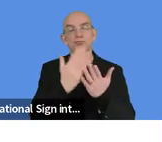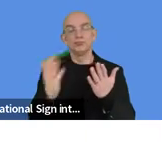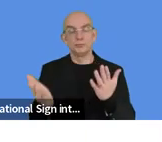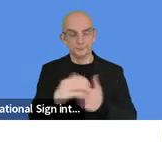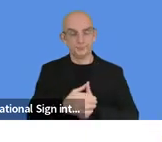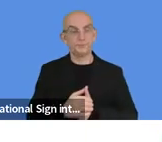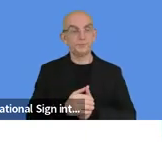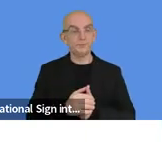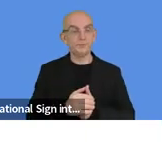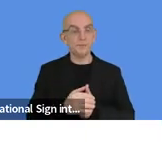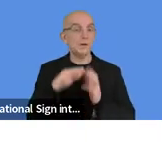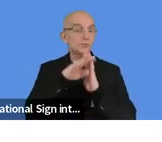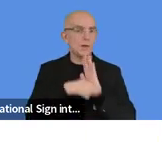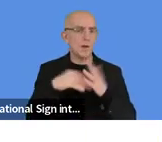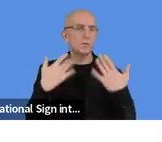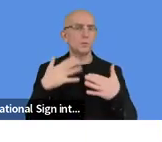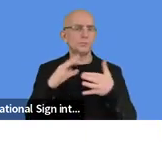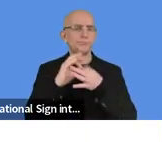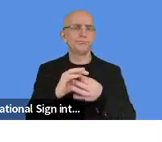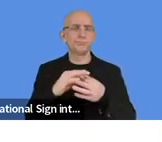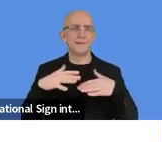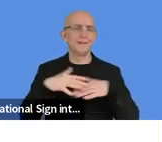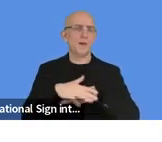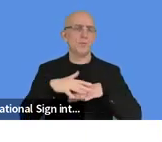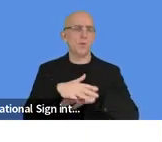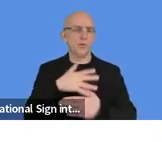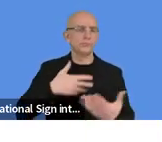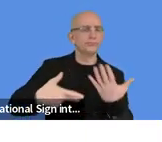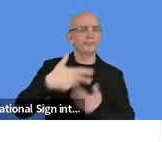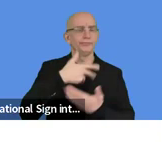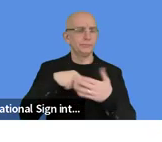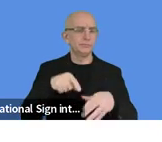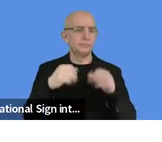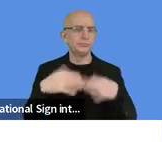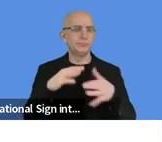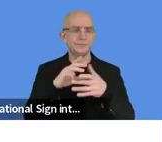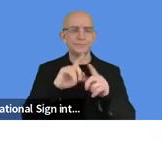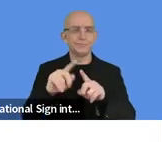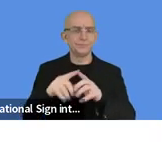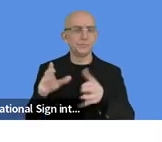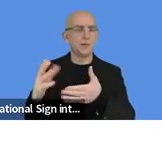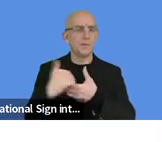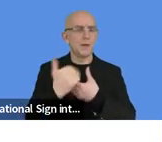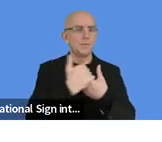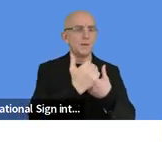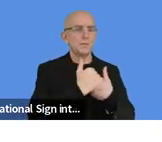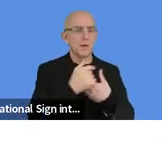almost every person on this planet. And so they include GIZ and BMZ, government agencies in the German